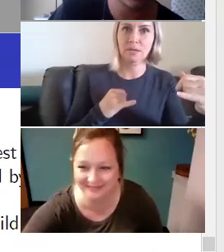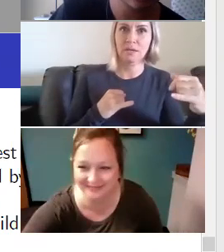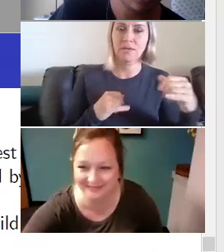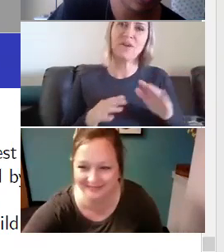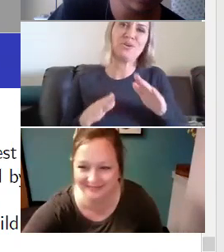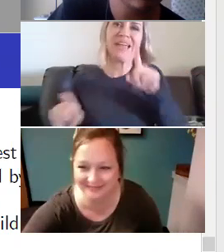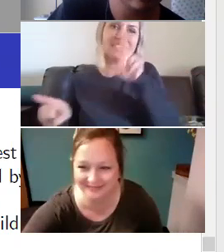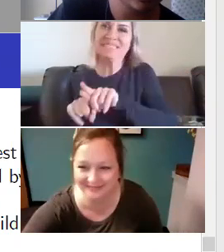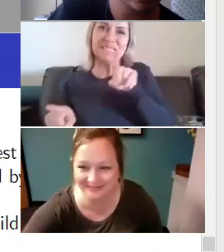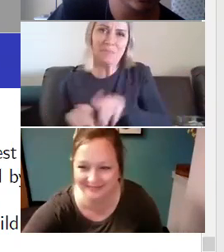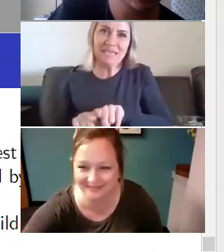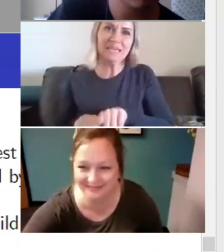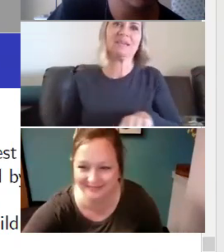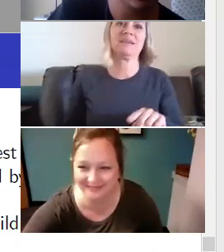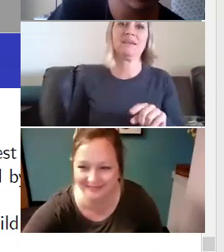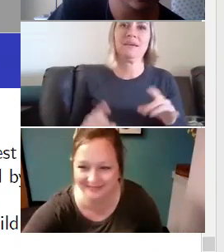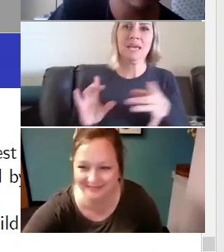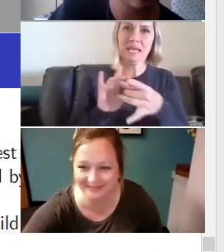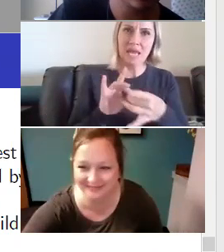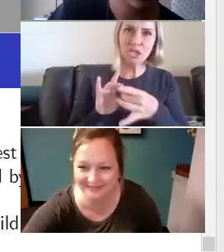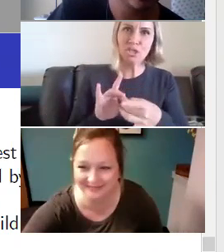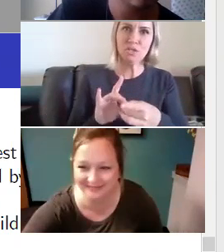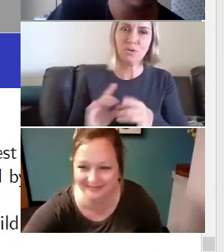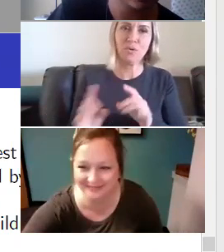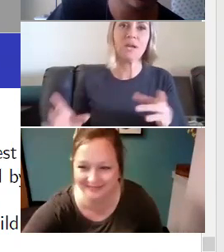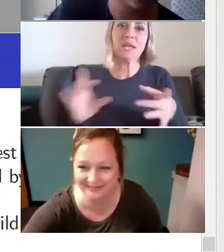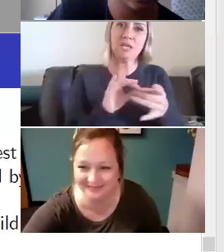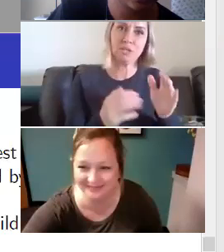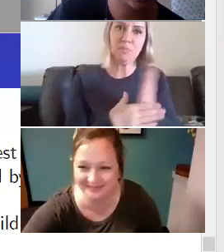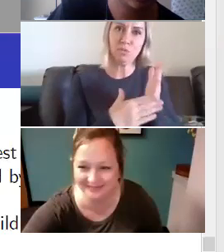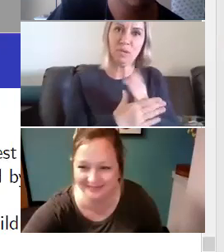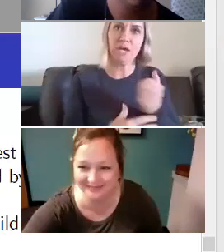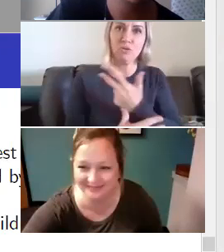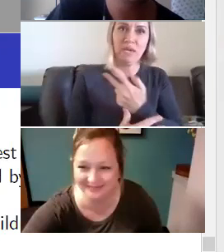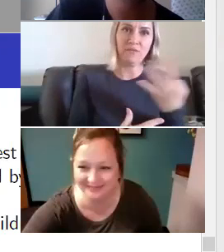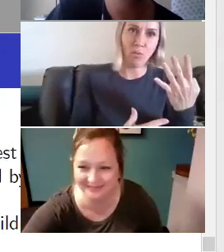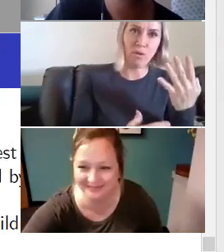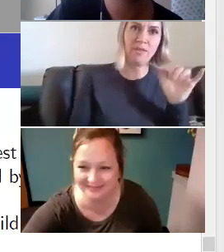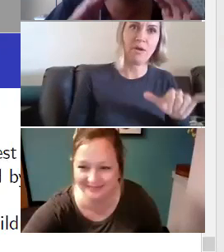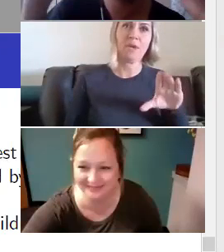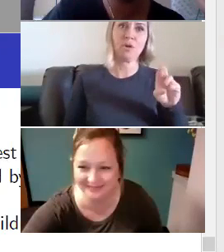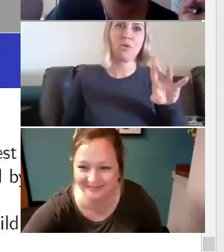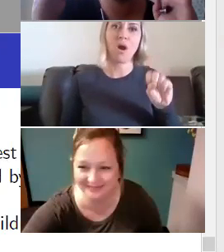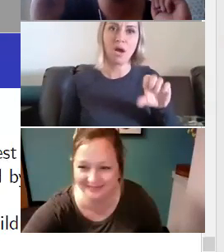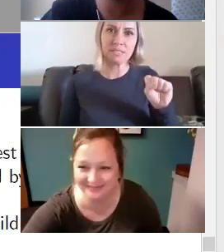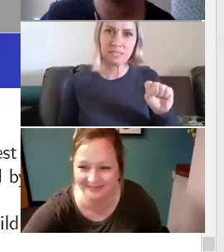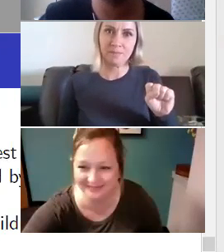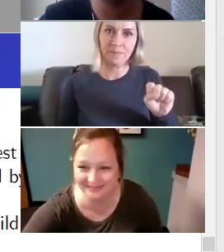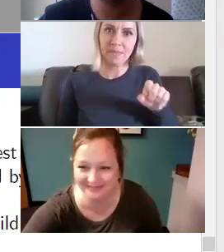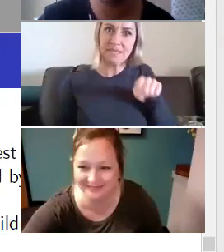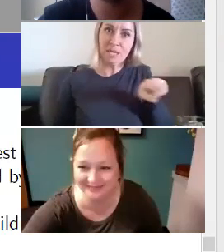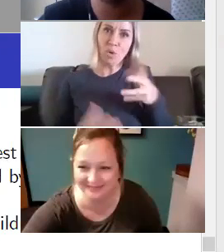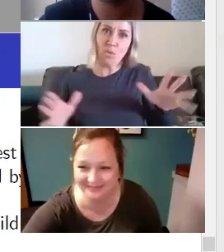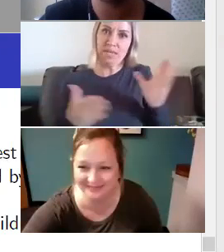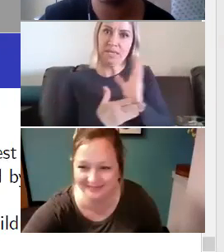sibling connections, or if there was a connection between 3 and 4, that would be a cross edge, because both of them are already explored, so we